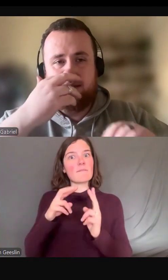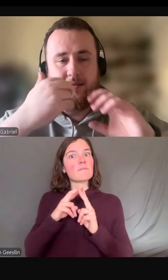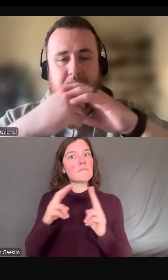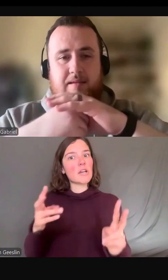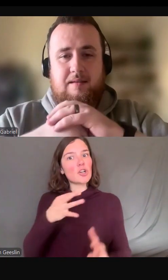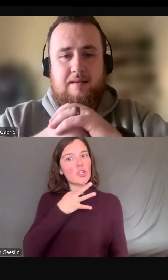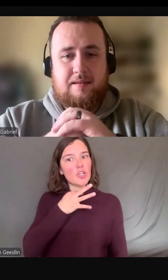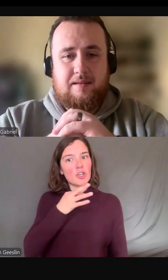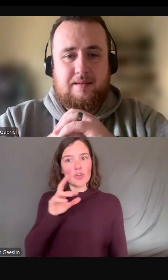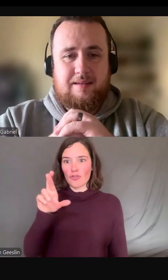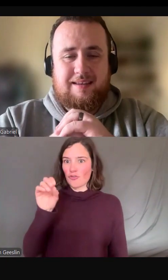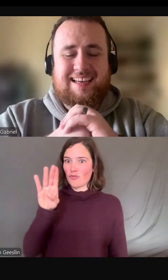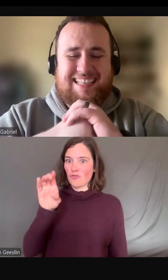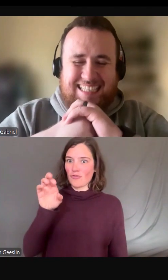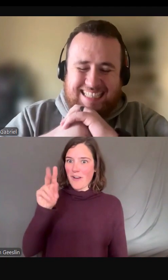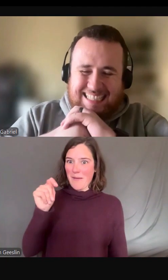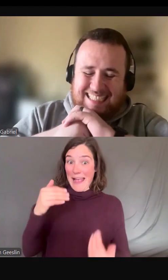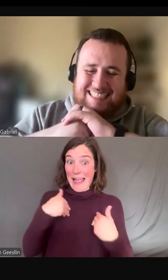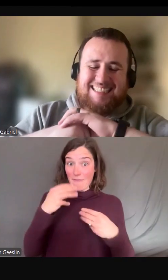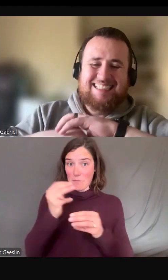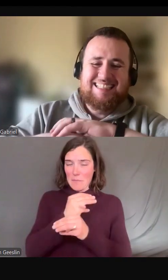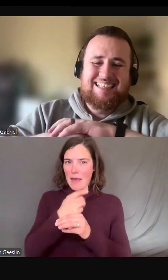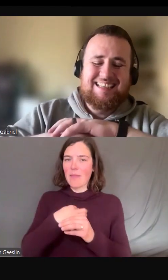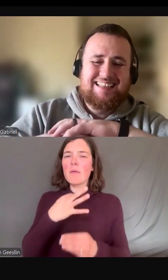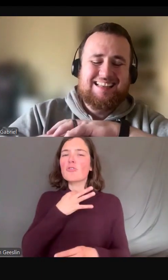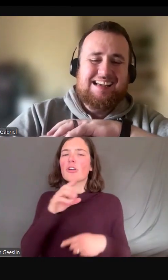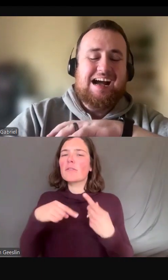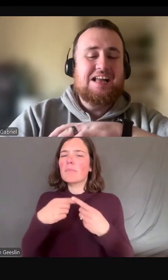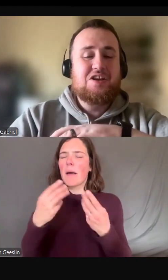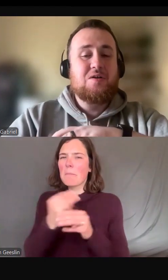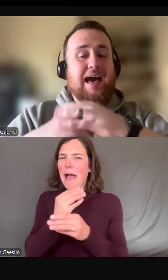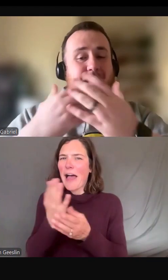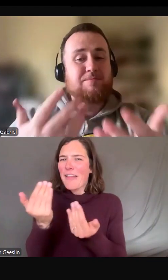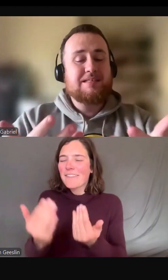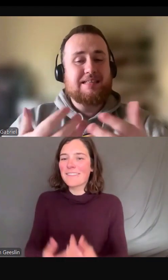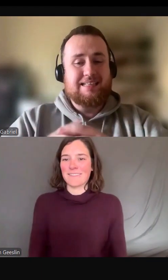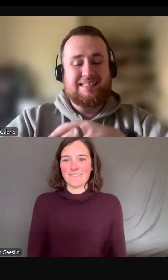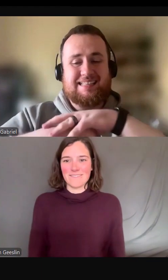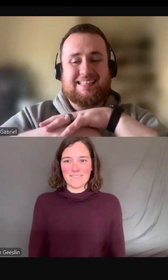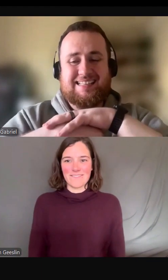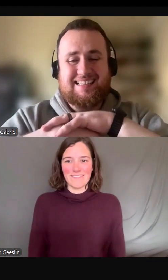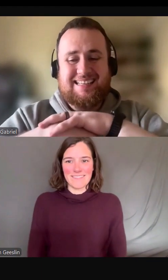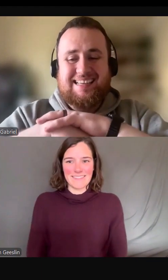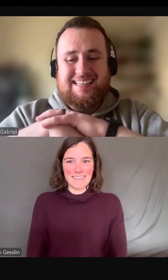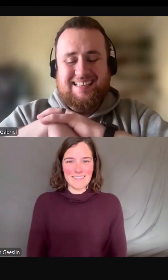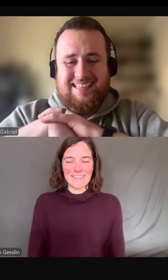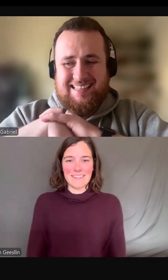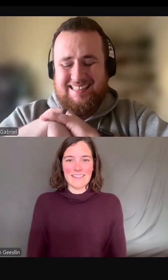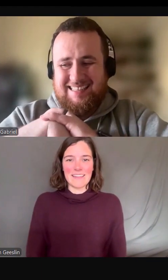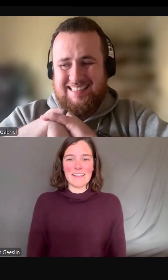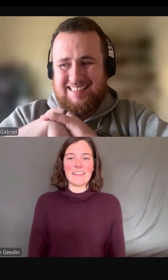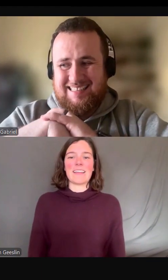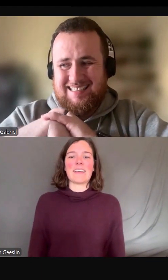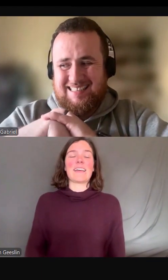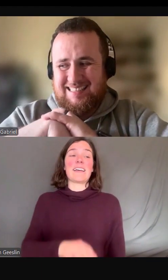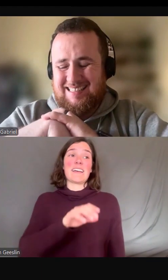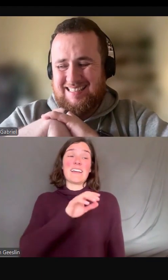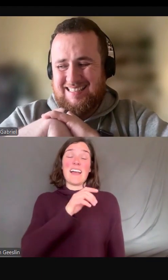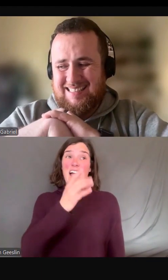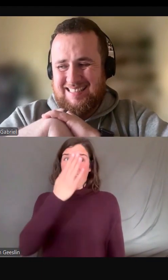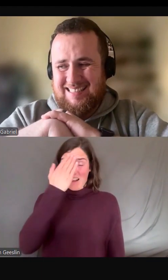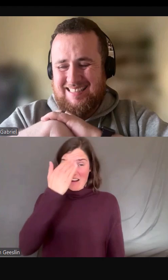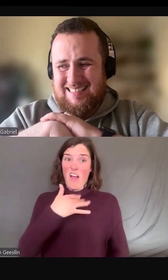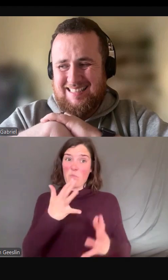has a math page up to see what it can do with math. Well, I talked to you about this a while ago,